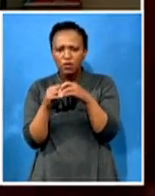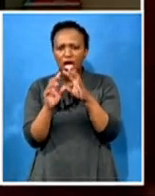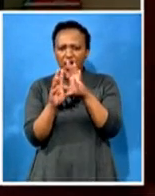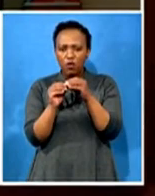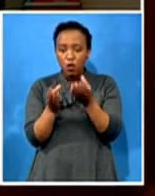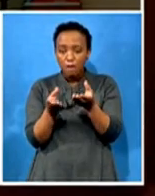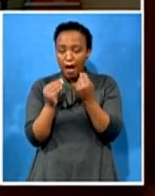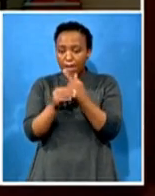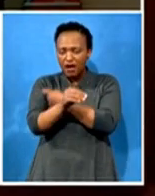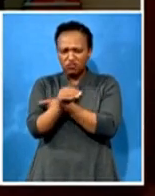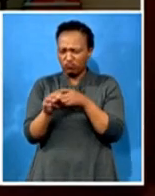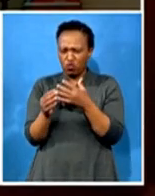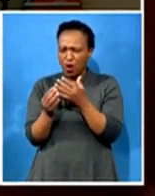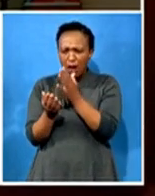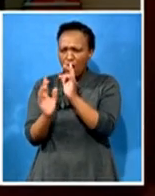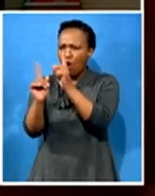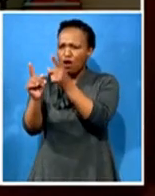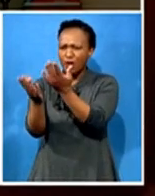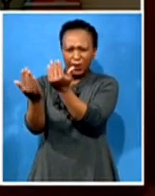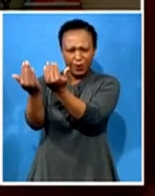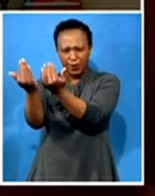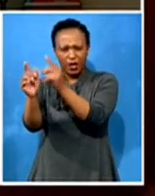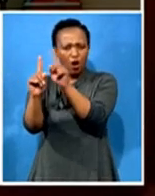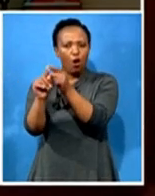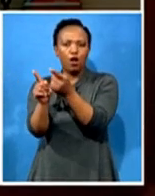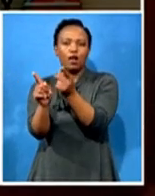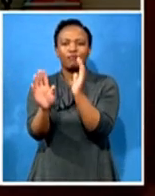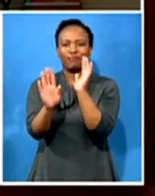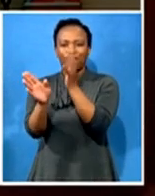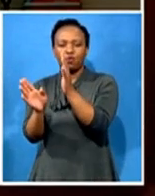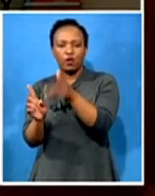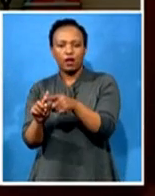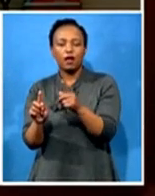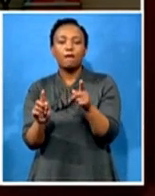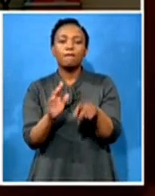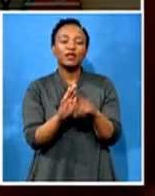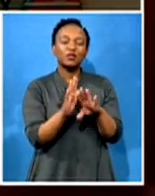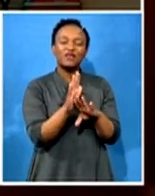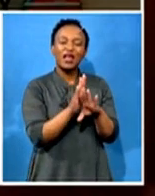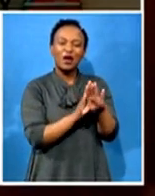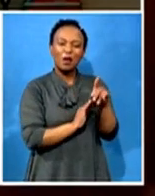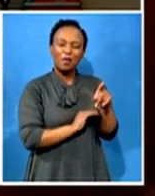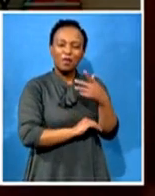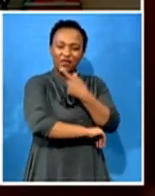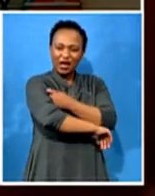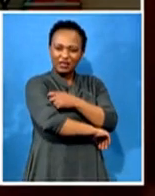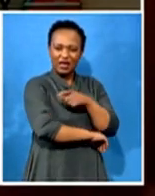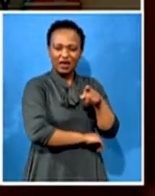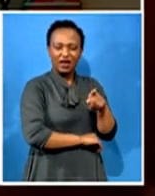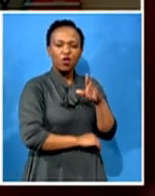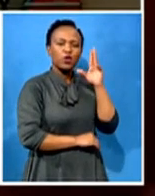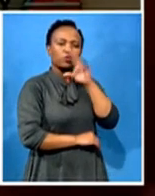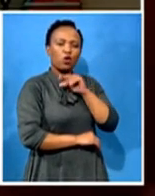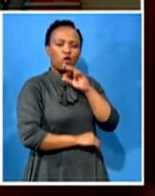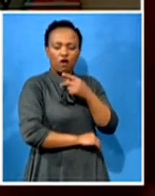breakneck speed, isn't it, in terms of developing this vaccine? When we talk about a vaccine, if you liken it